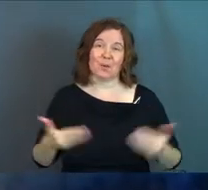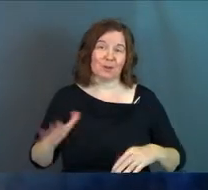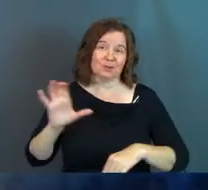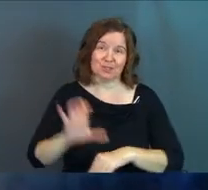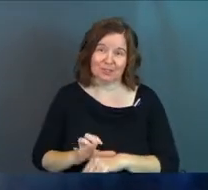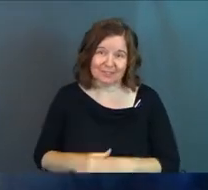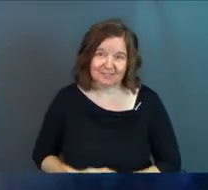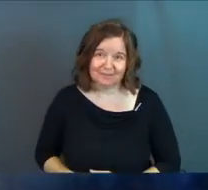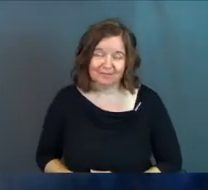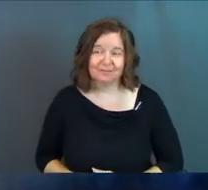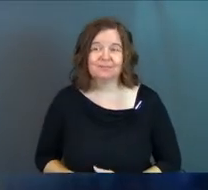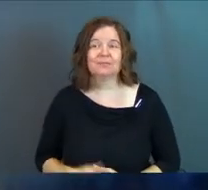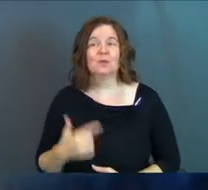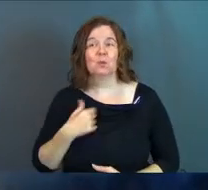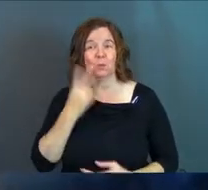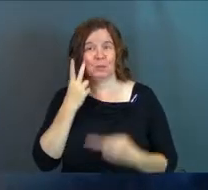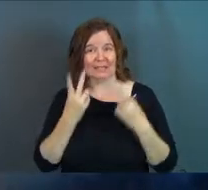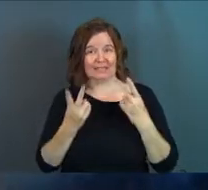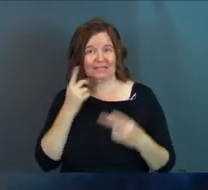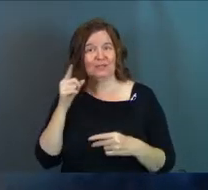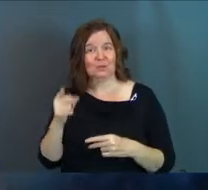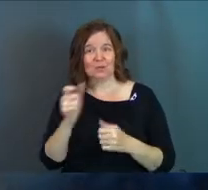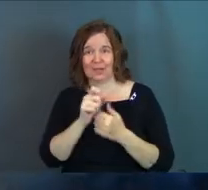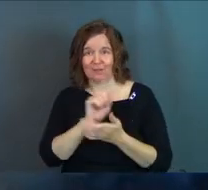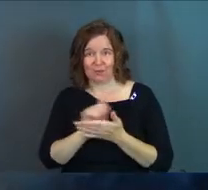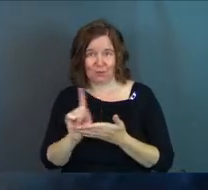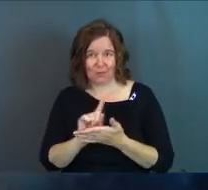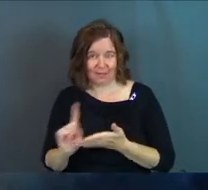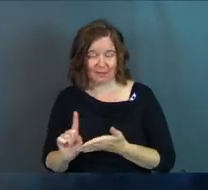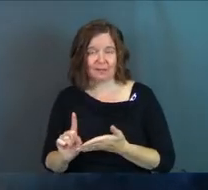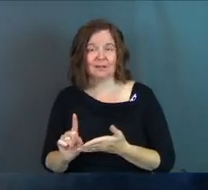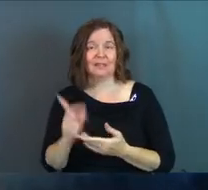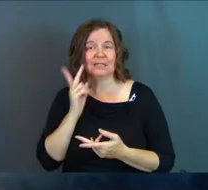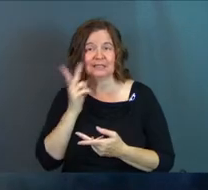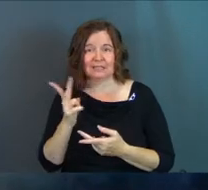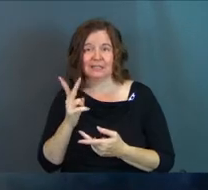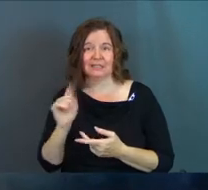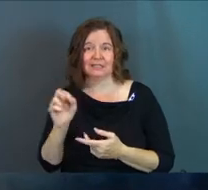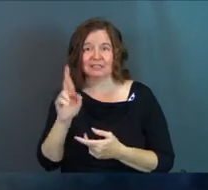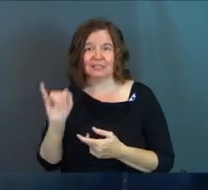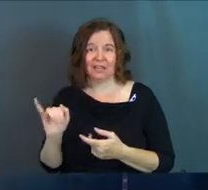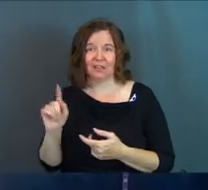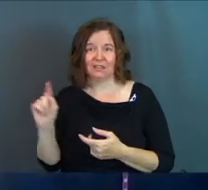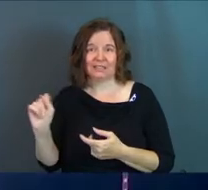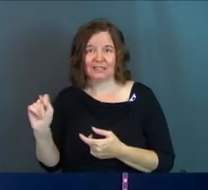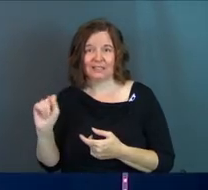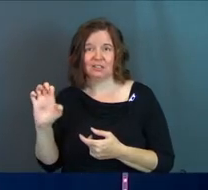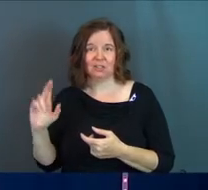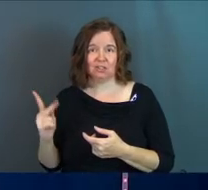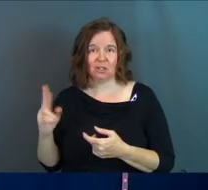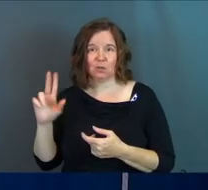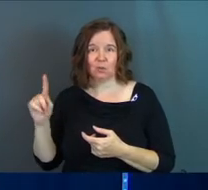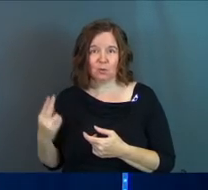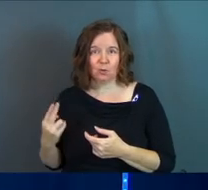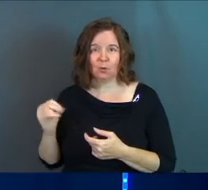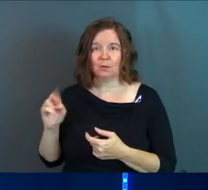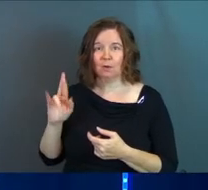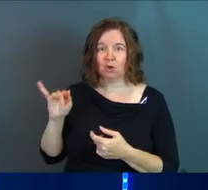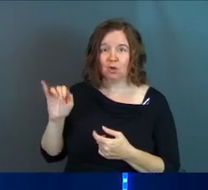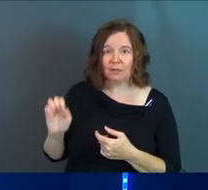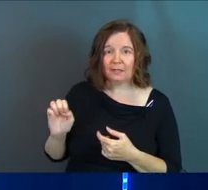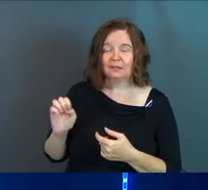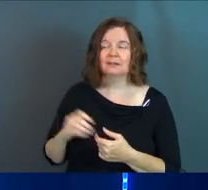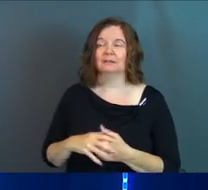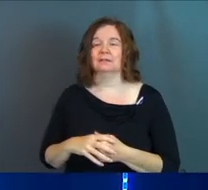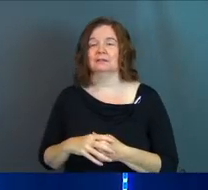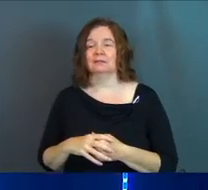church. We see you guys each week. See you, Terry T., Chuck and Ruth. See you,